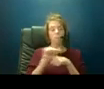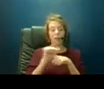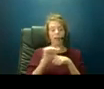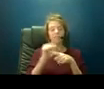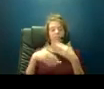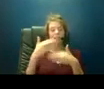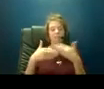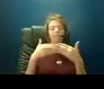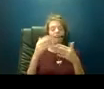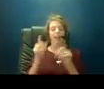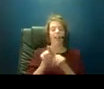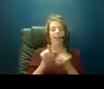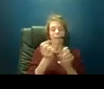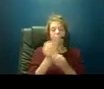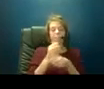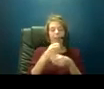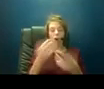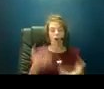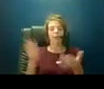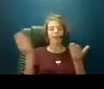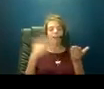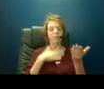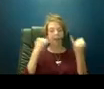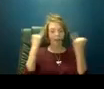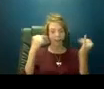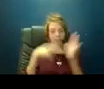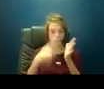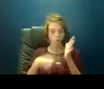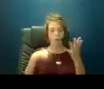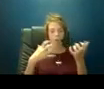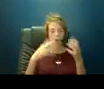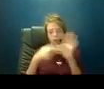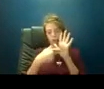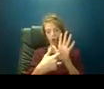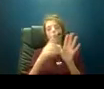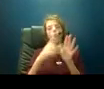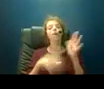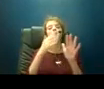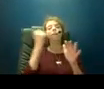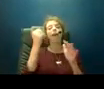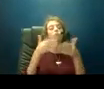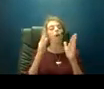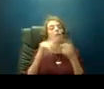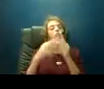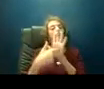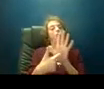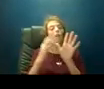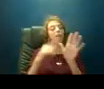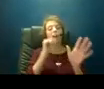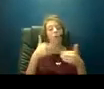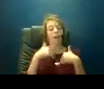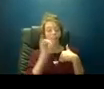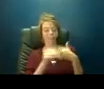been, here's my idea, here's what I want to convey, what is the best way to convey it? And if I don't have those